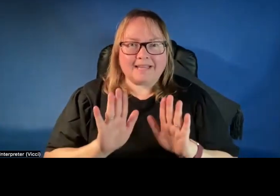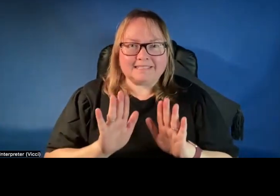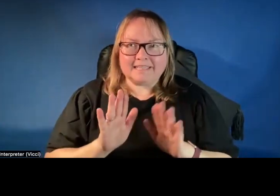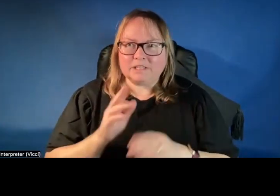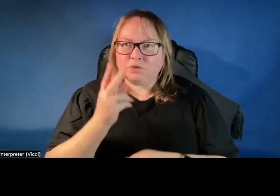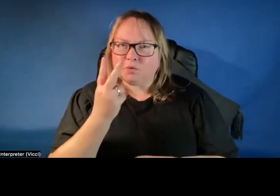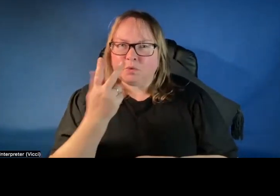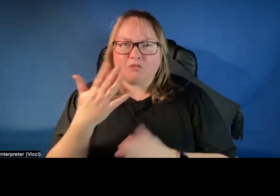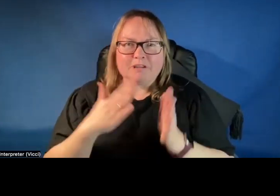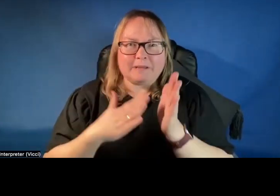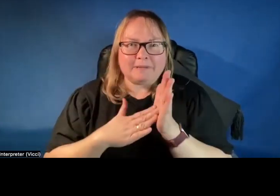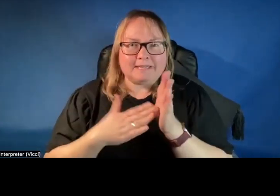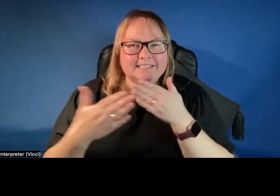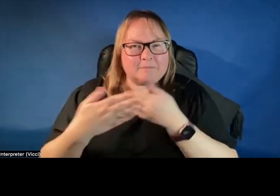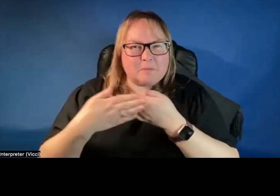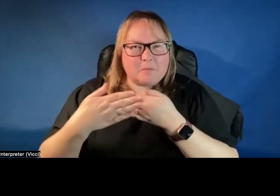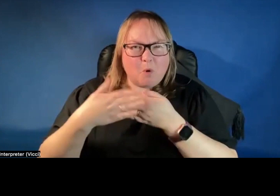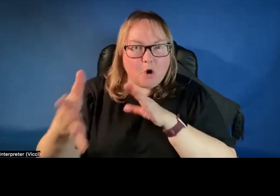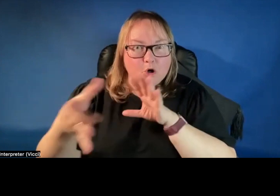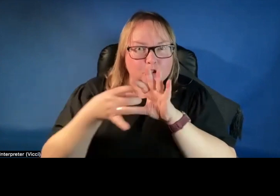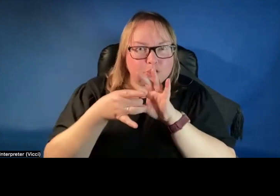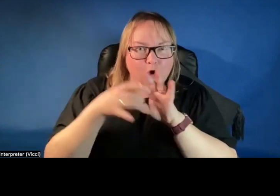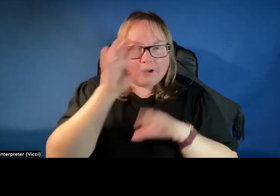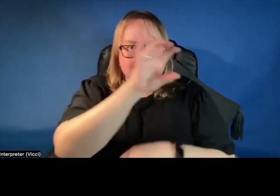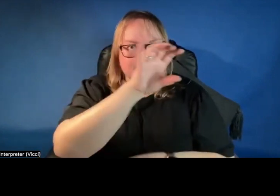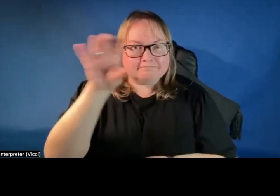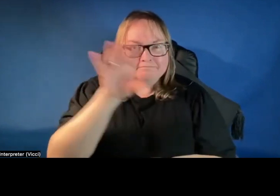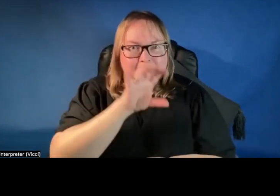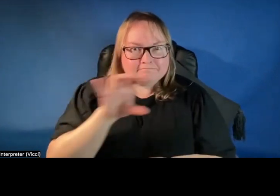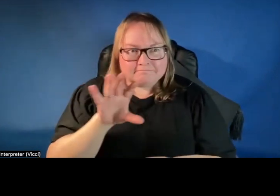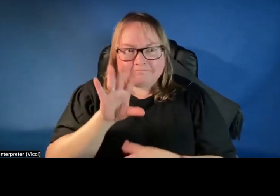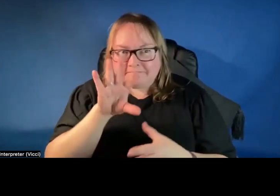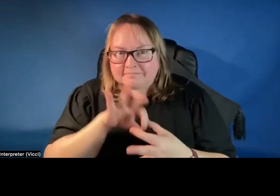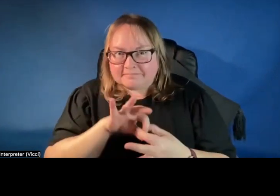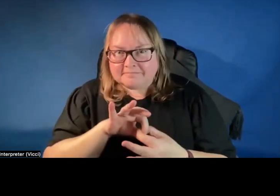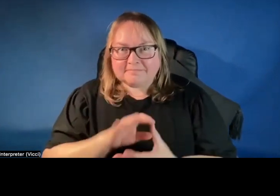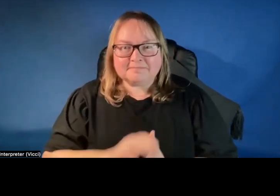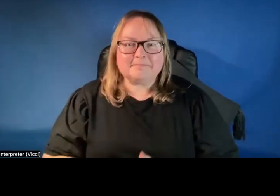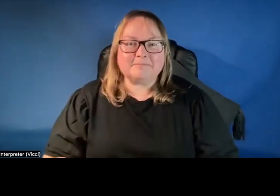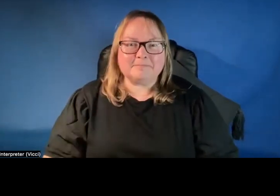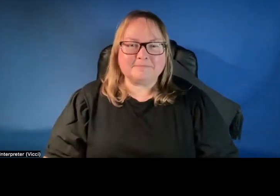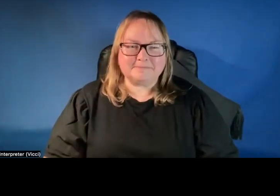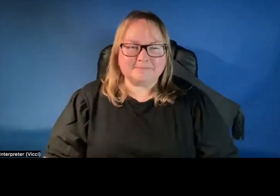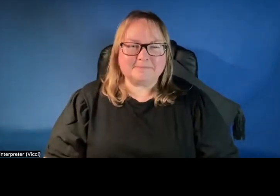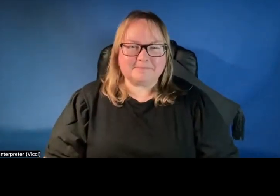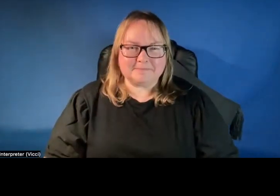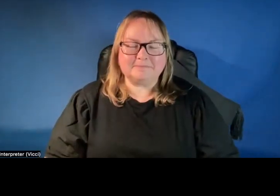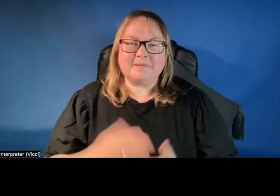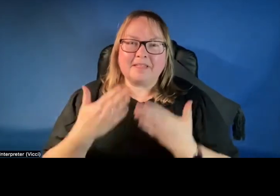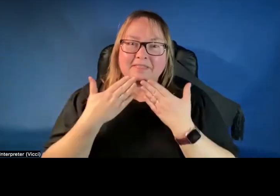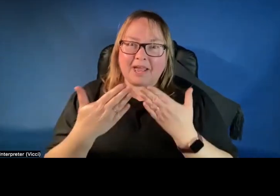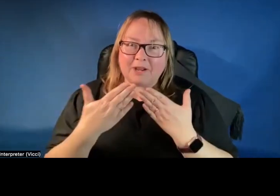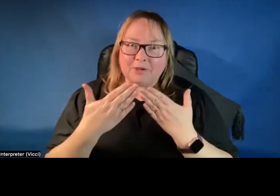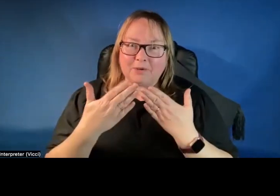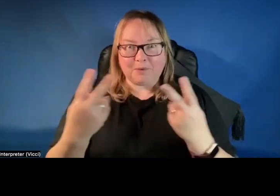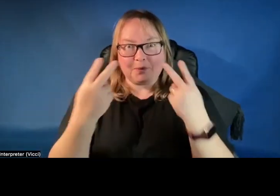people to filter in before we begin, perhaps. But yeah, thanks for coming.